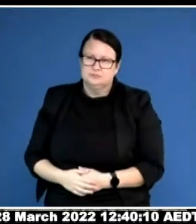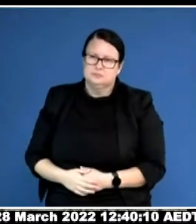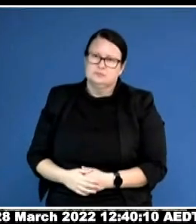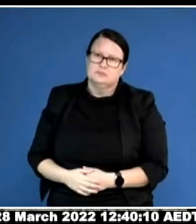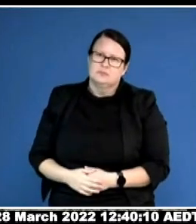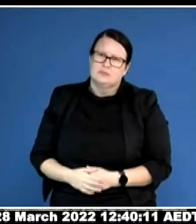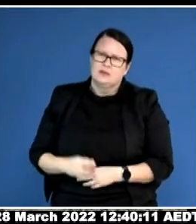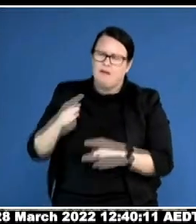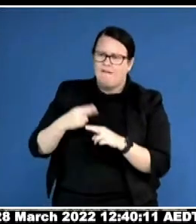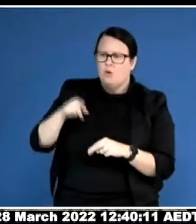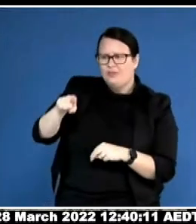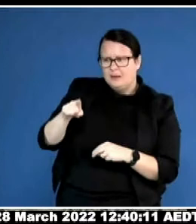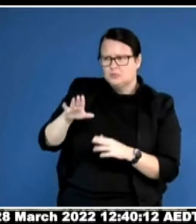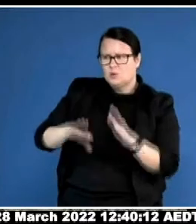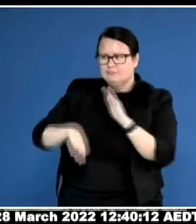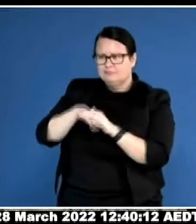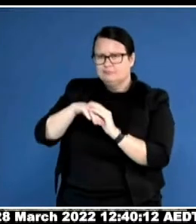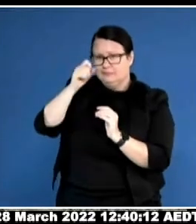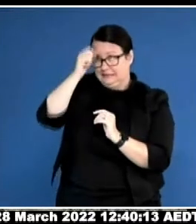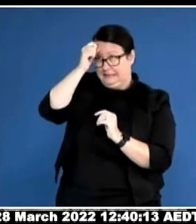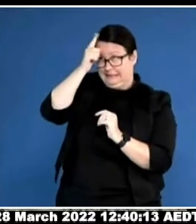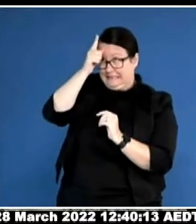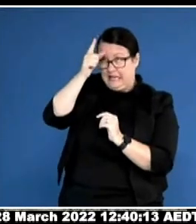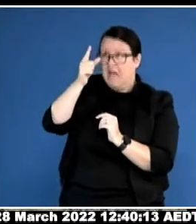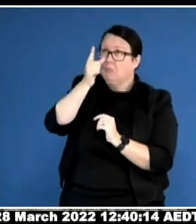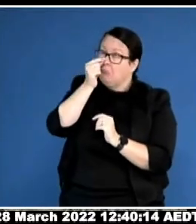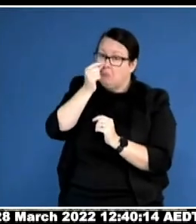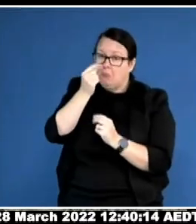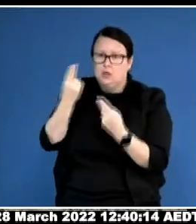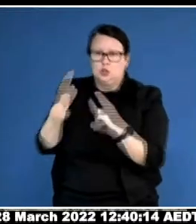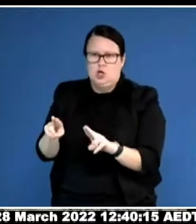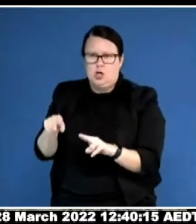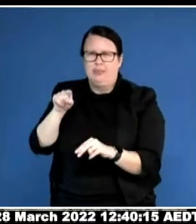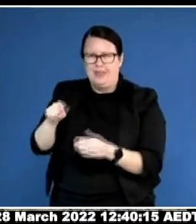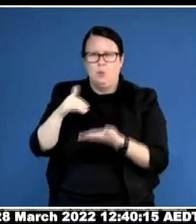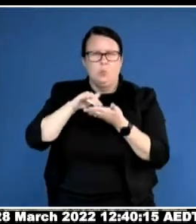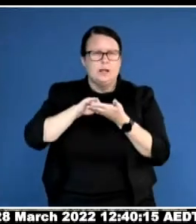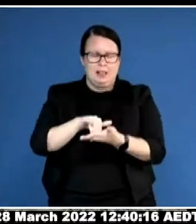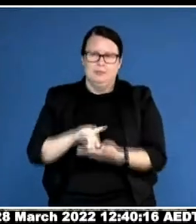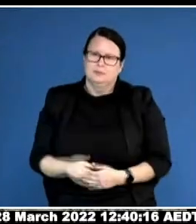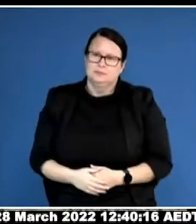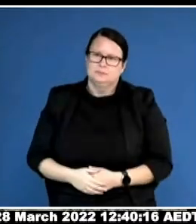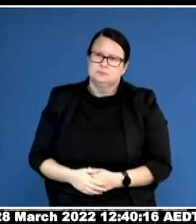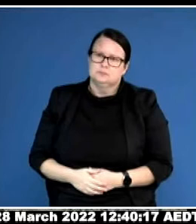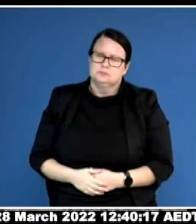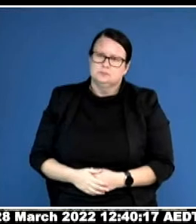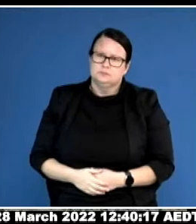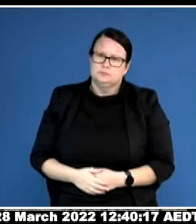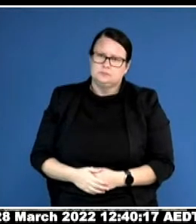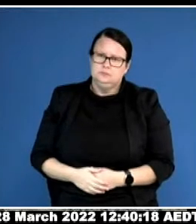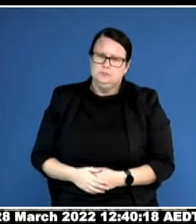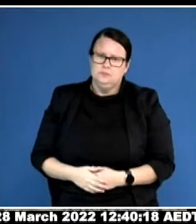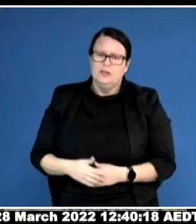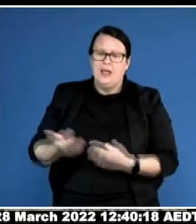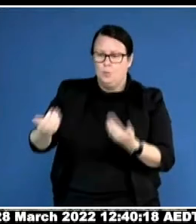Having an understanding of that, I think would deeply help. Mm. It would give them the language to sit and talk to me